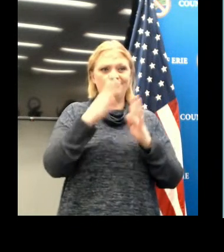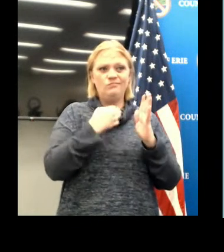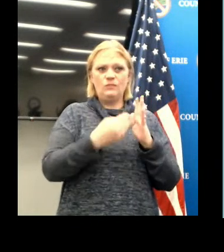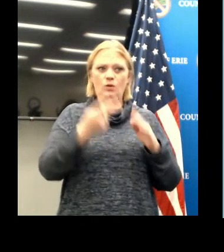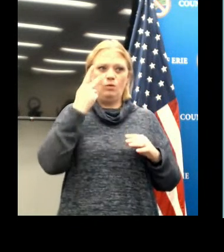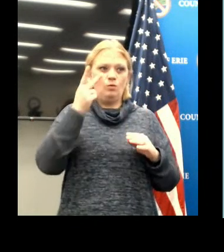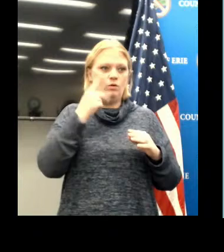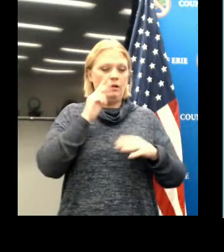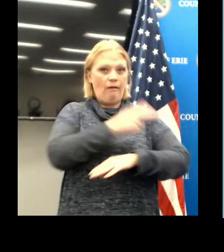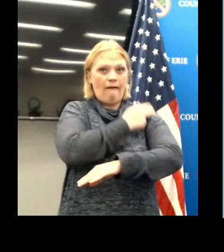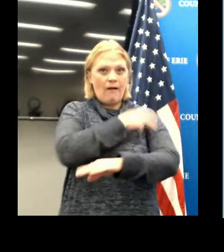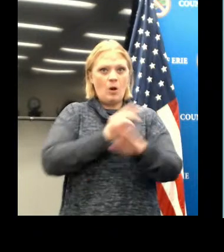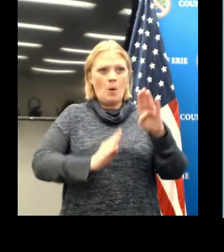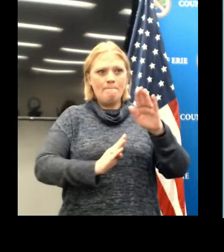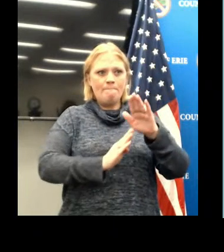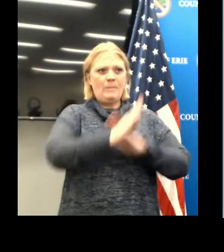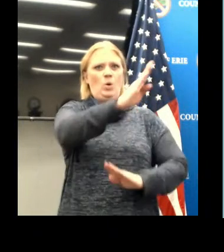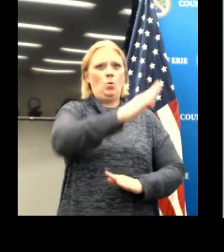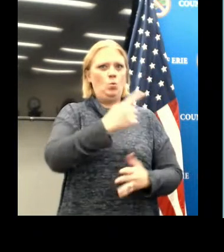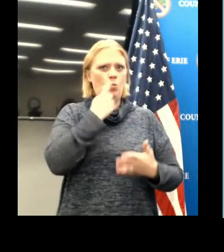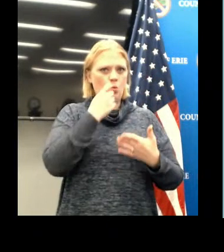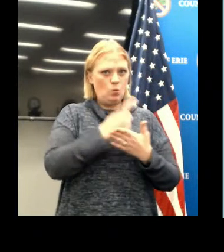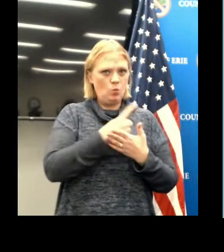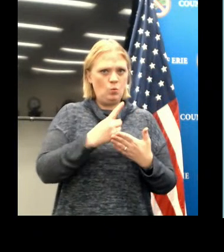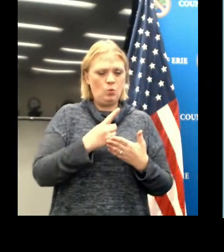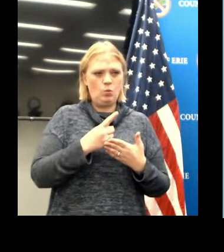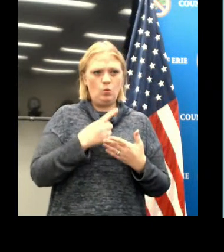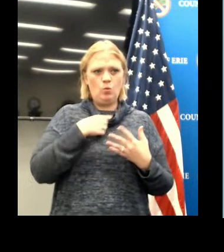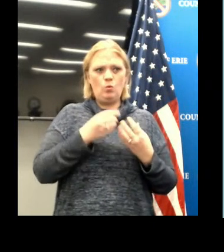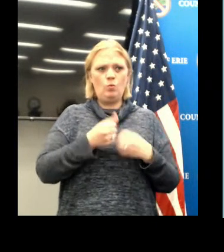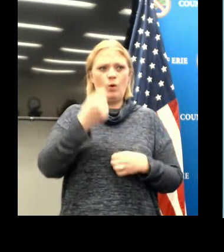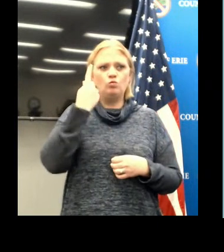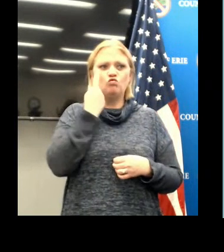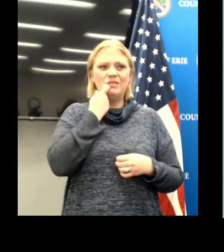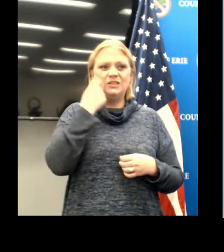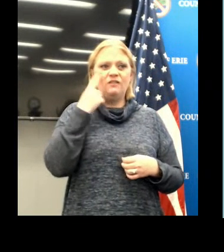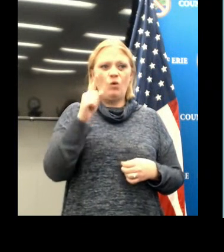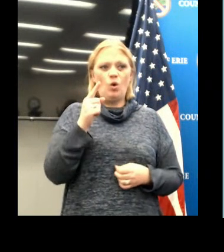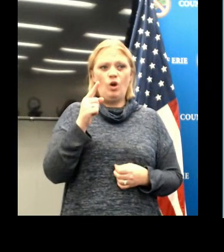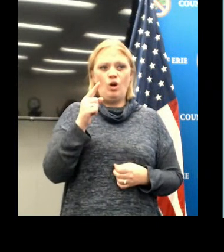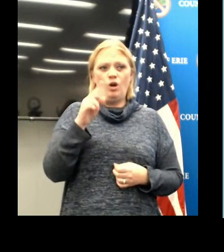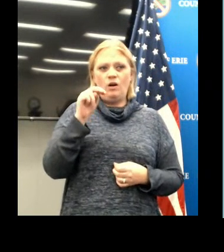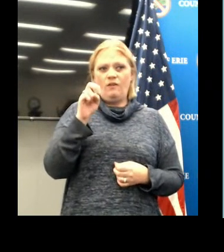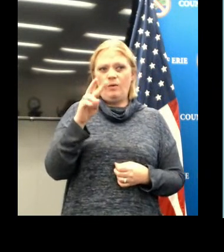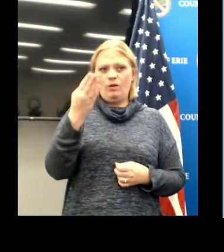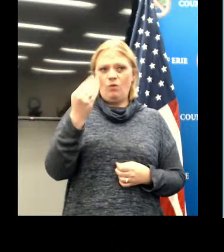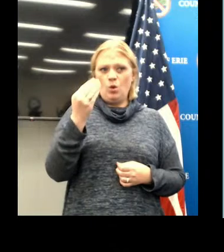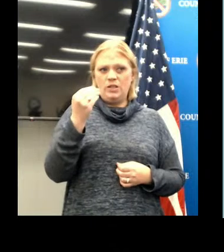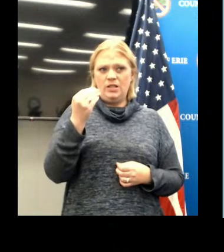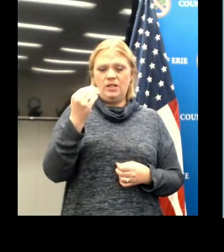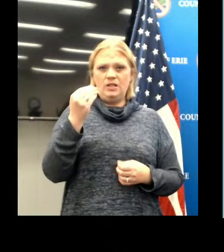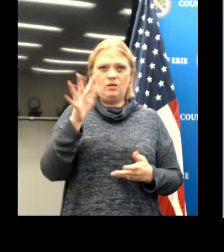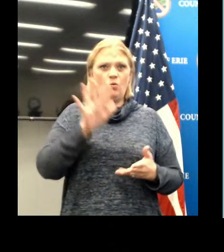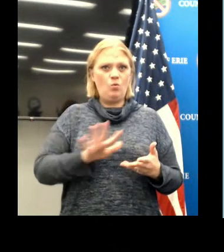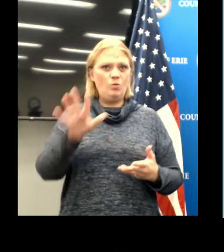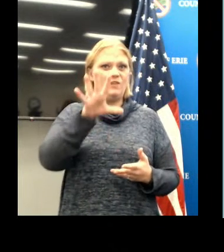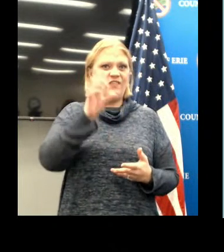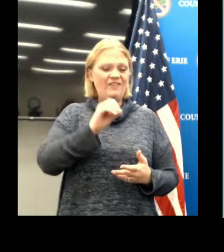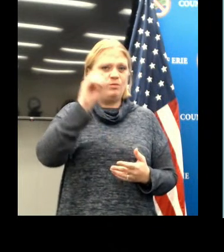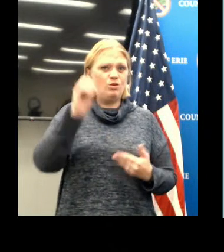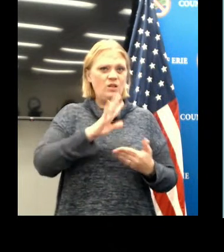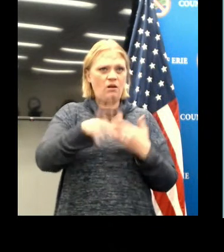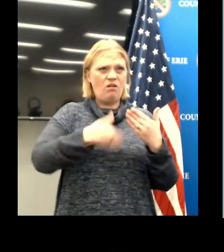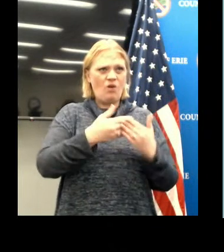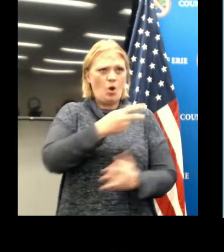increase in hospitalizations over the past week. And the most recent data for the 14th shows that nearly 50% of